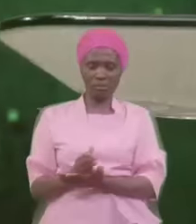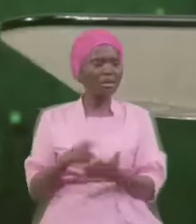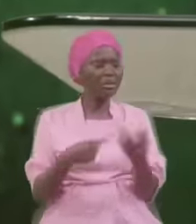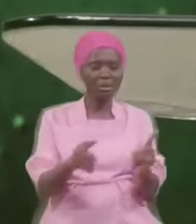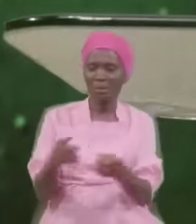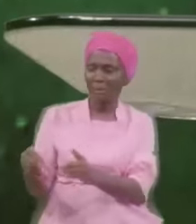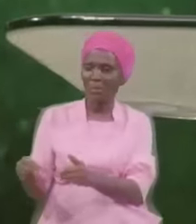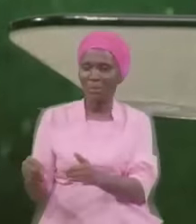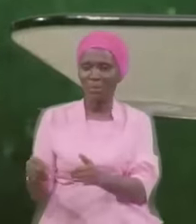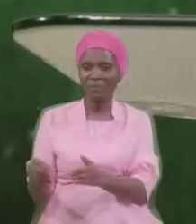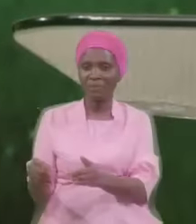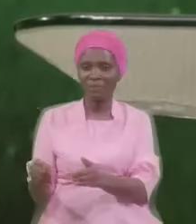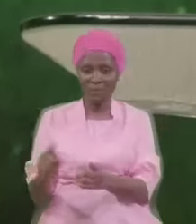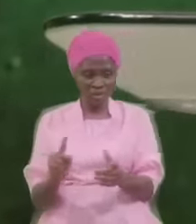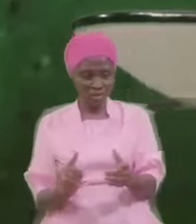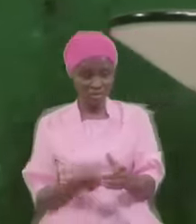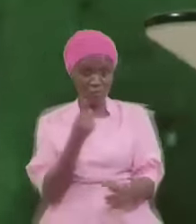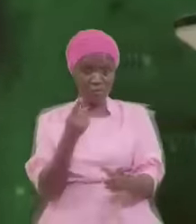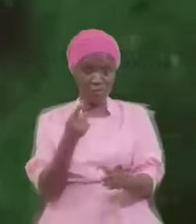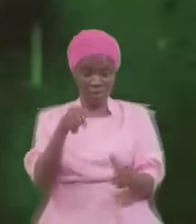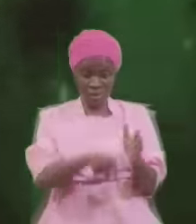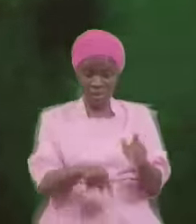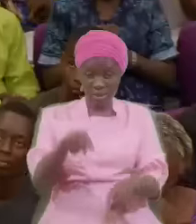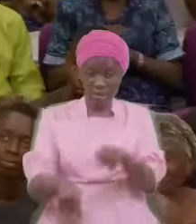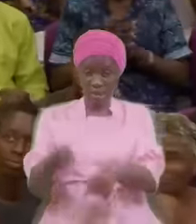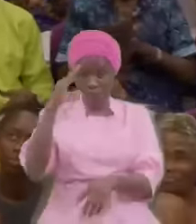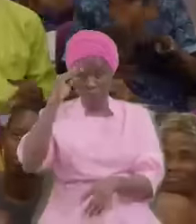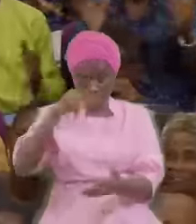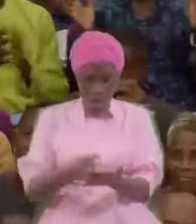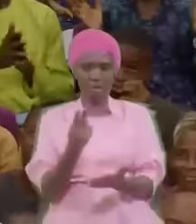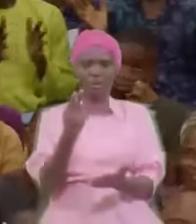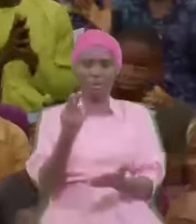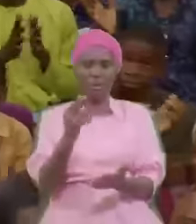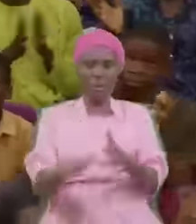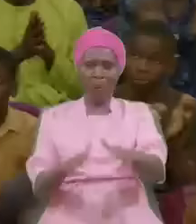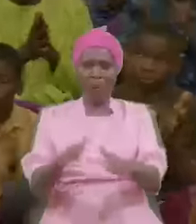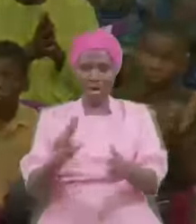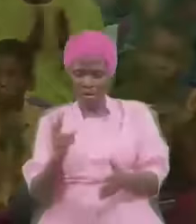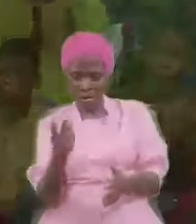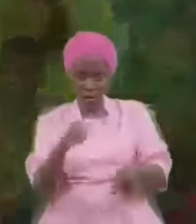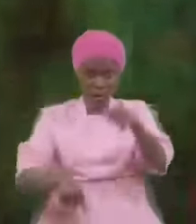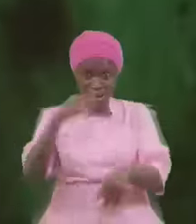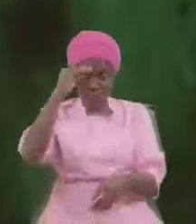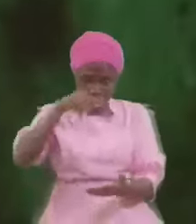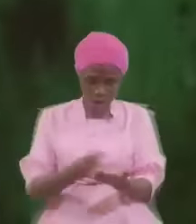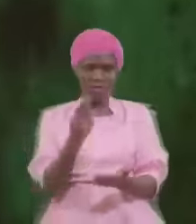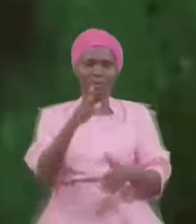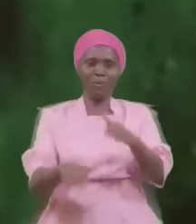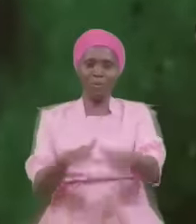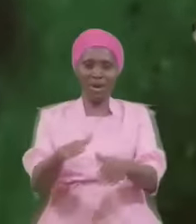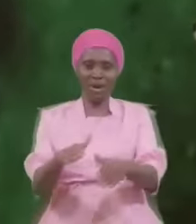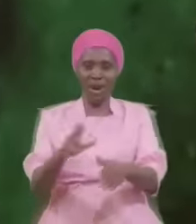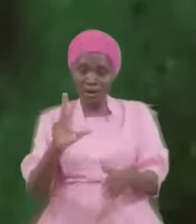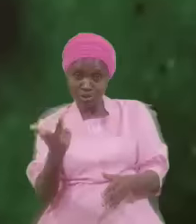happened? The first one got up. The second one got up.